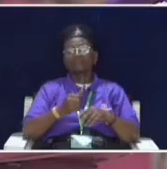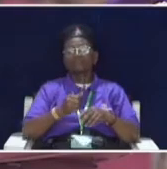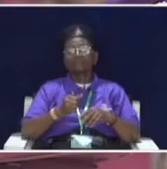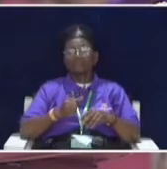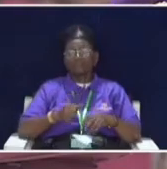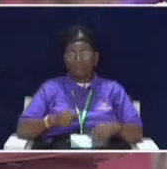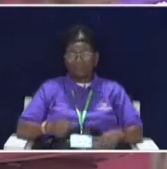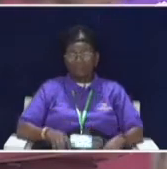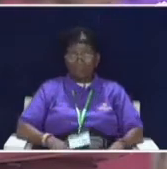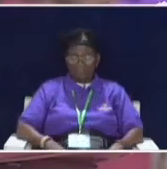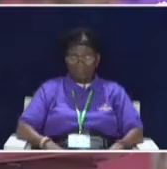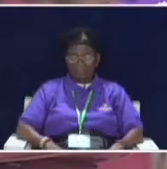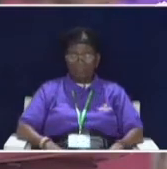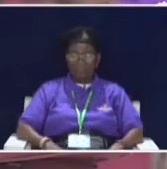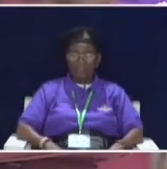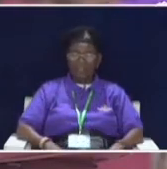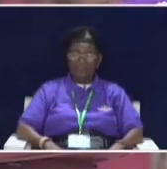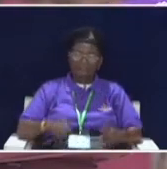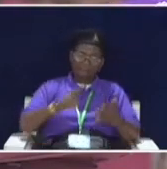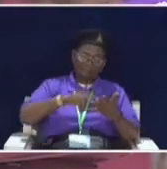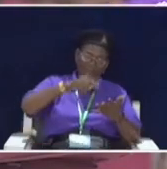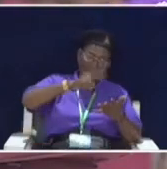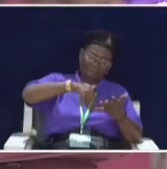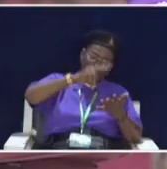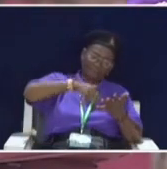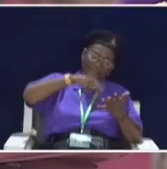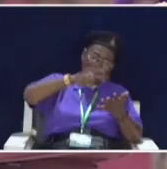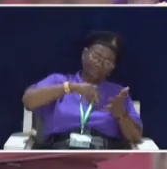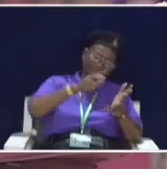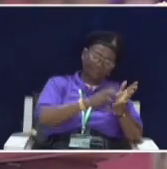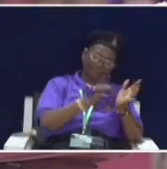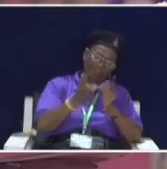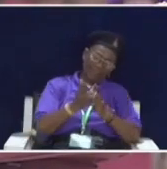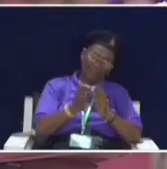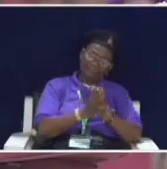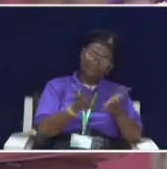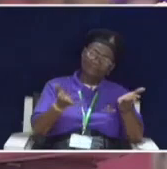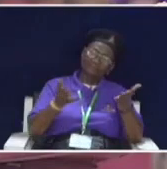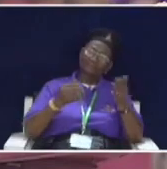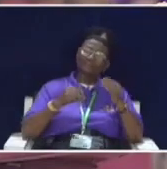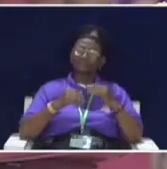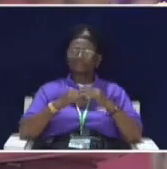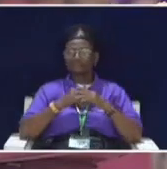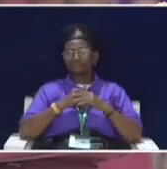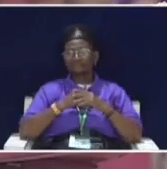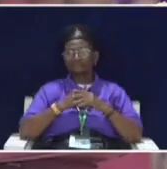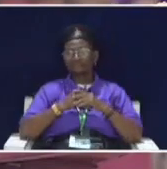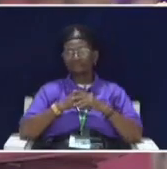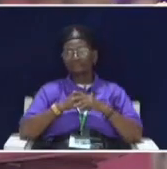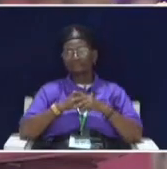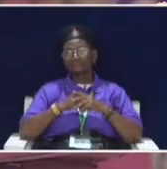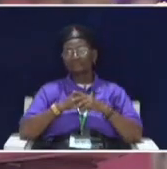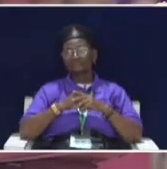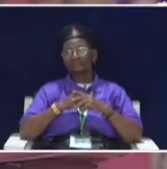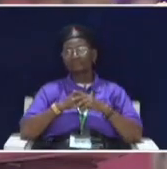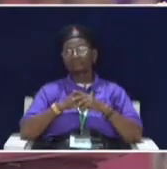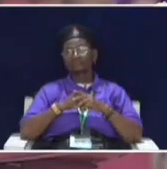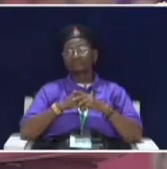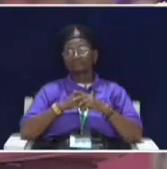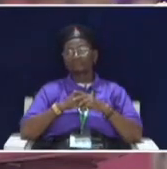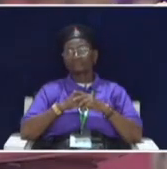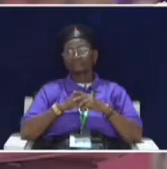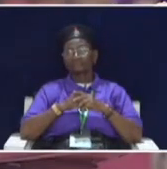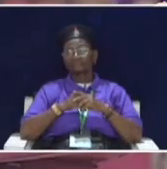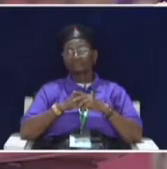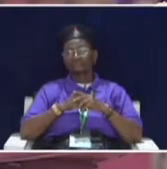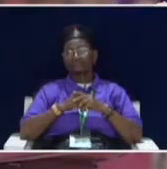of Jacob and tell the children of Israel. Moses si goke to Olorun lo Oluwa si ko si